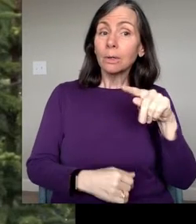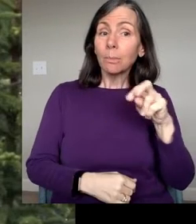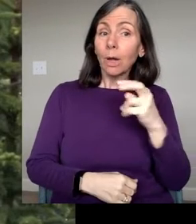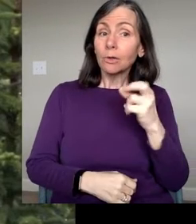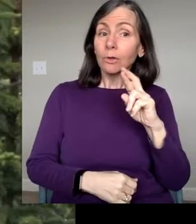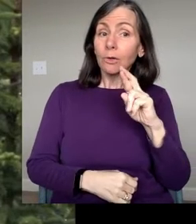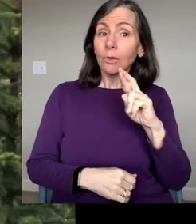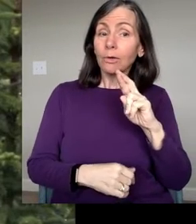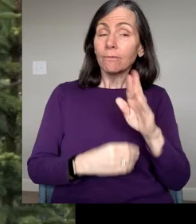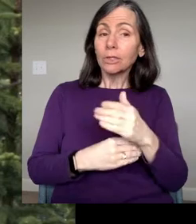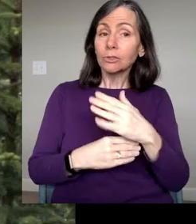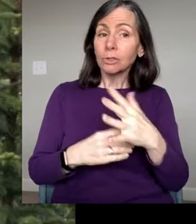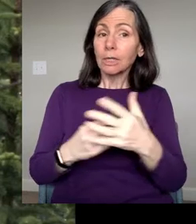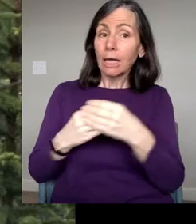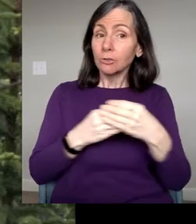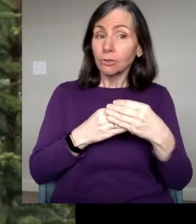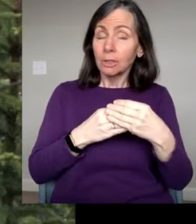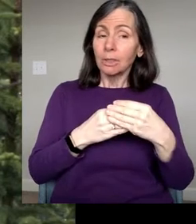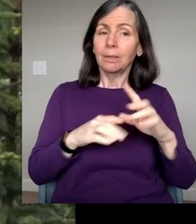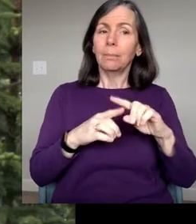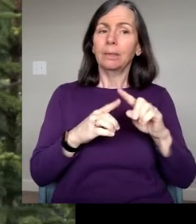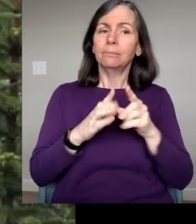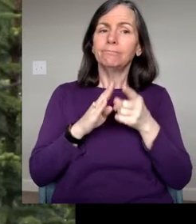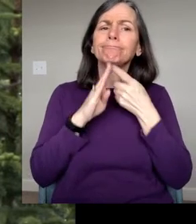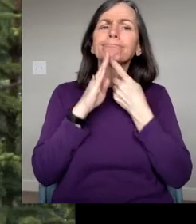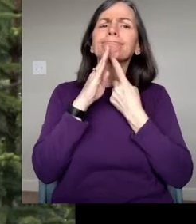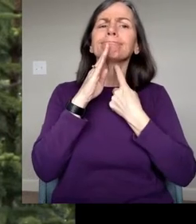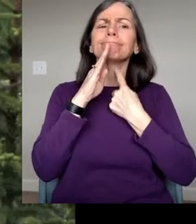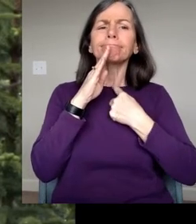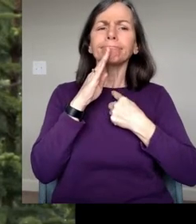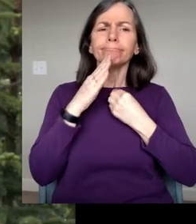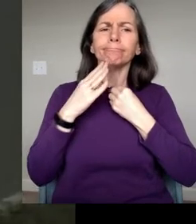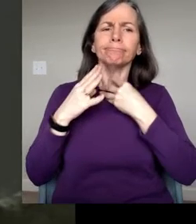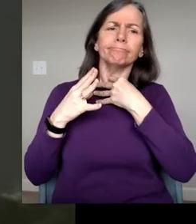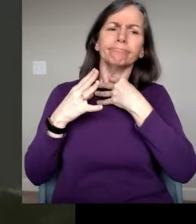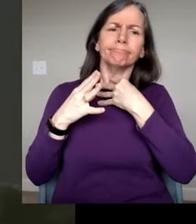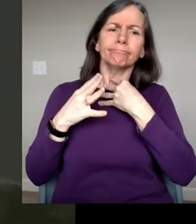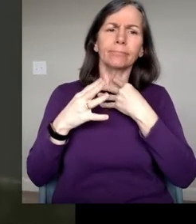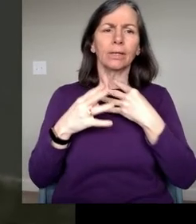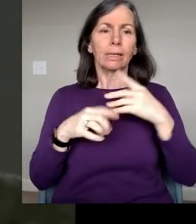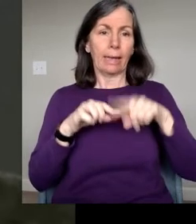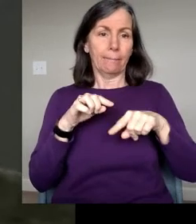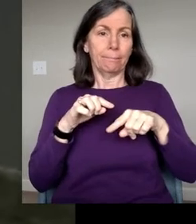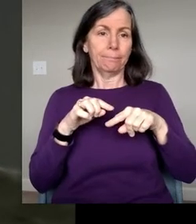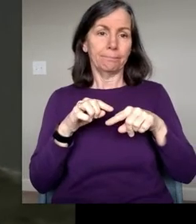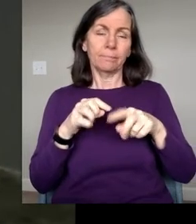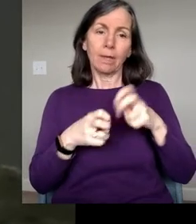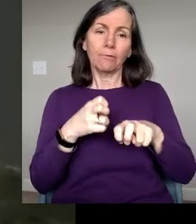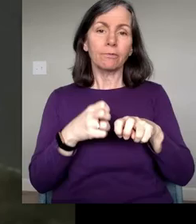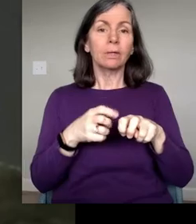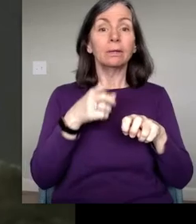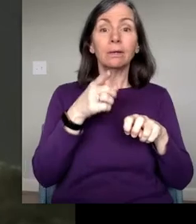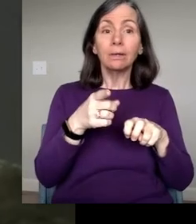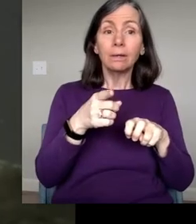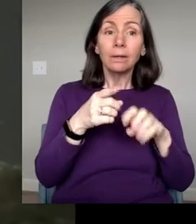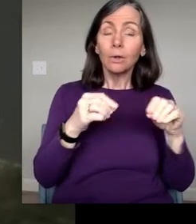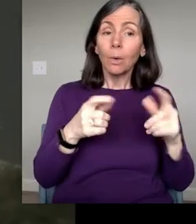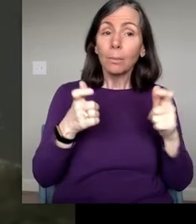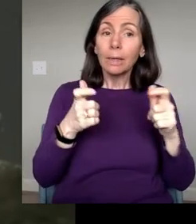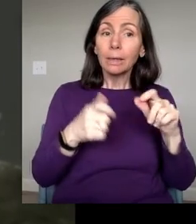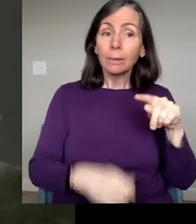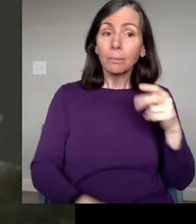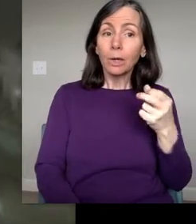however, spines are a liability. There are no largemouth predators here. But there are hungry dragonfly larvae that